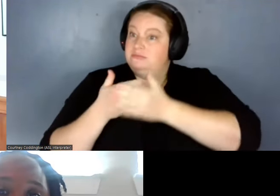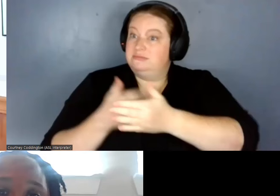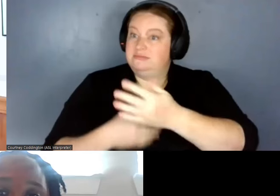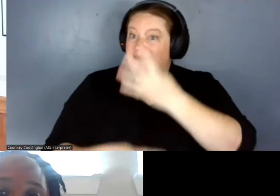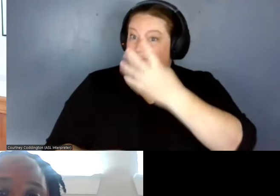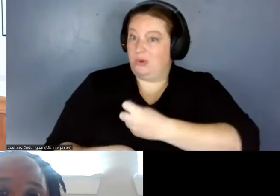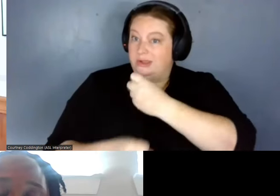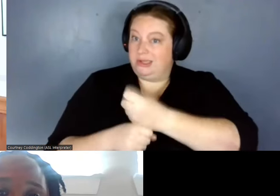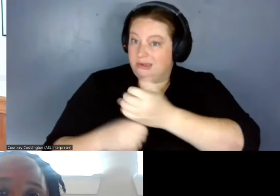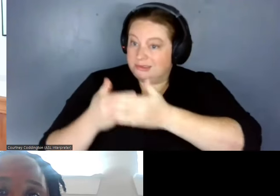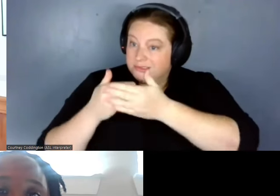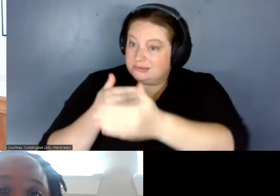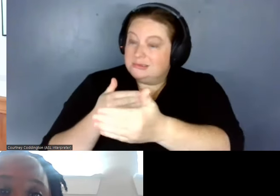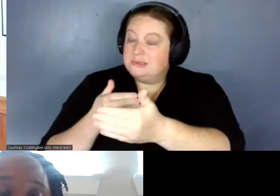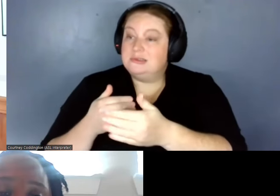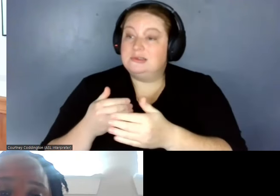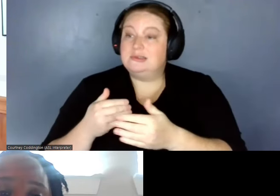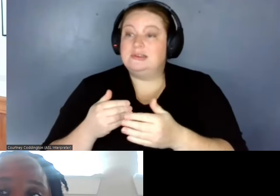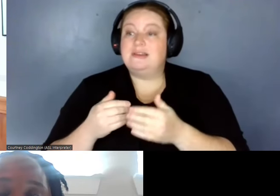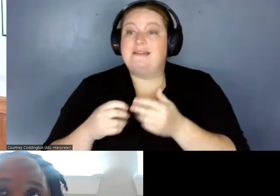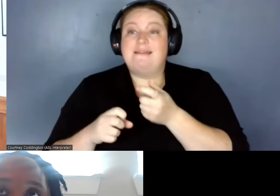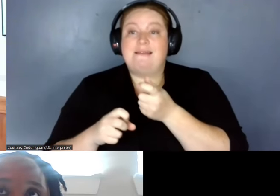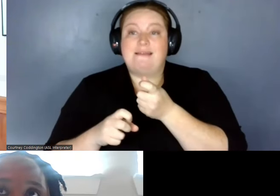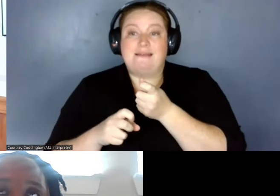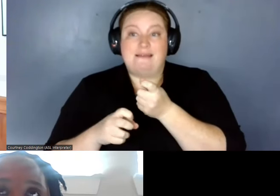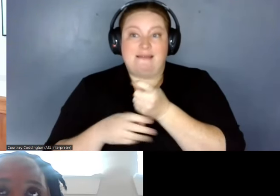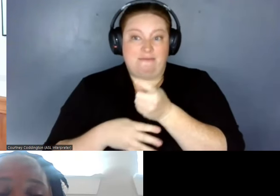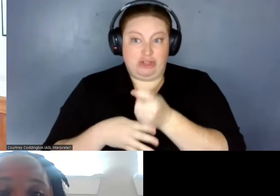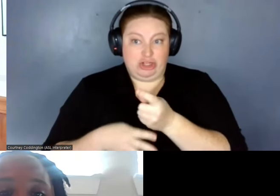4 years, each year